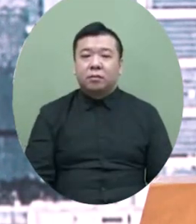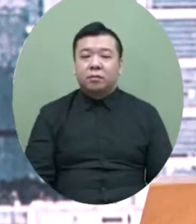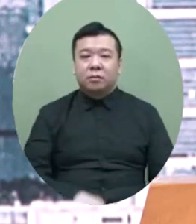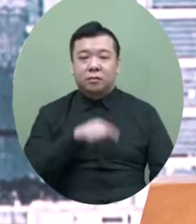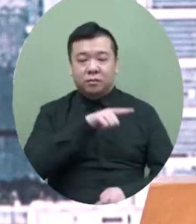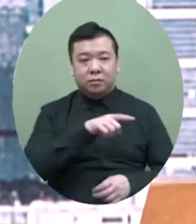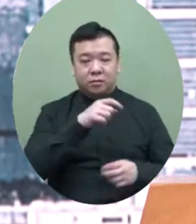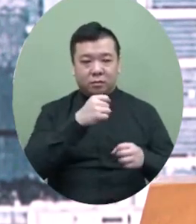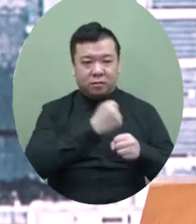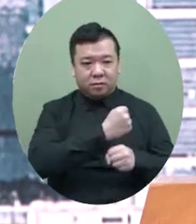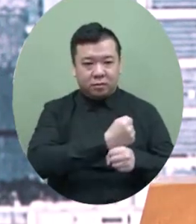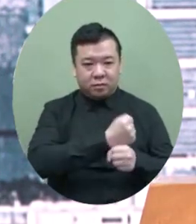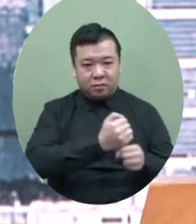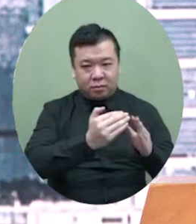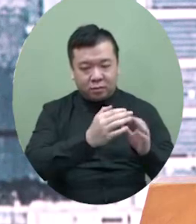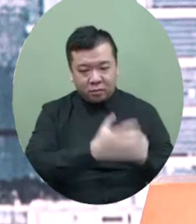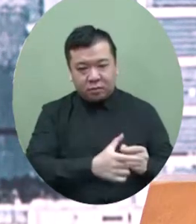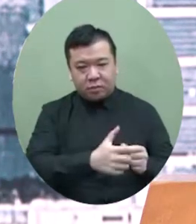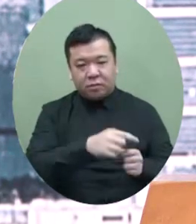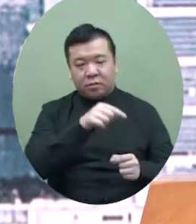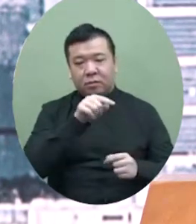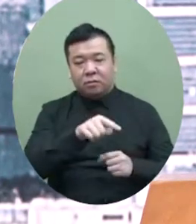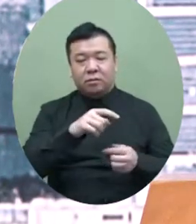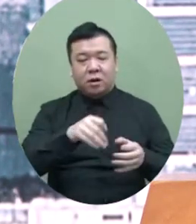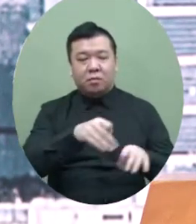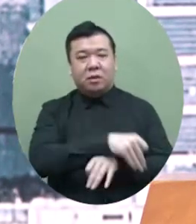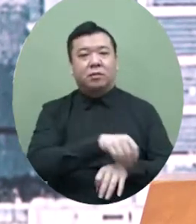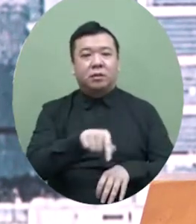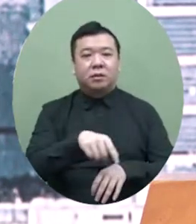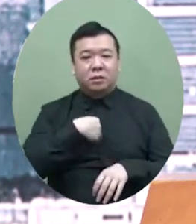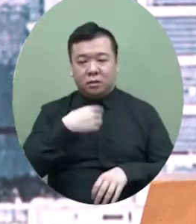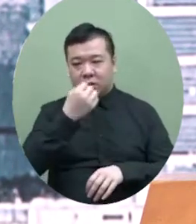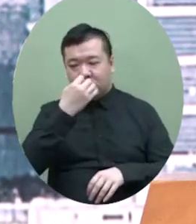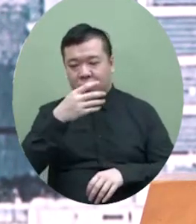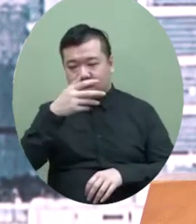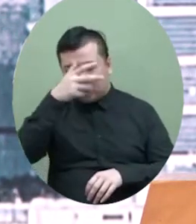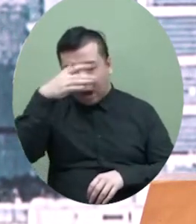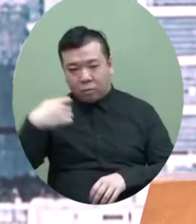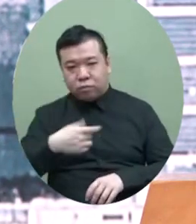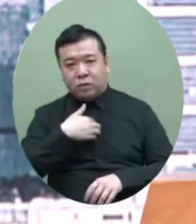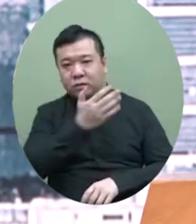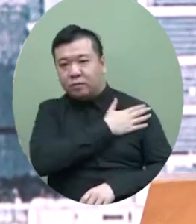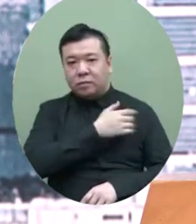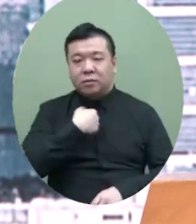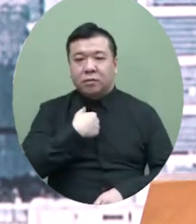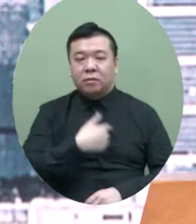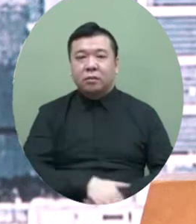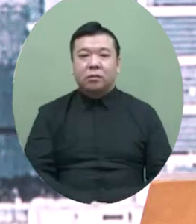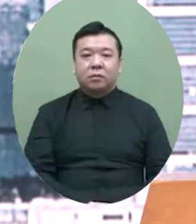the chief executive of the Hong Kong SAR, I am obliged to uphold the independence of the